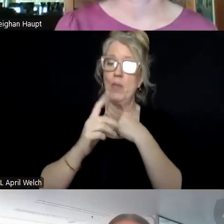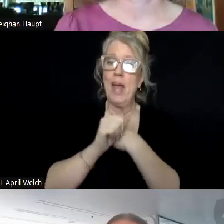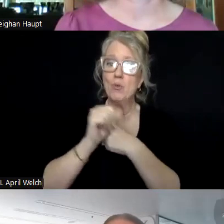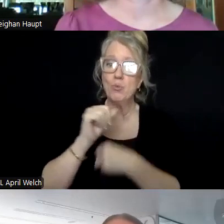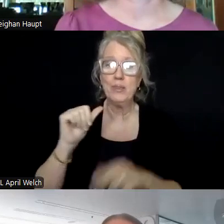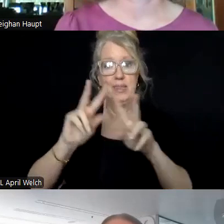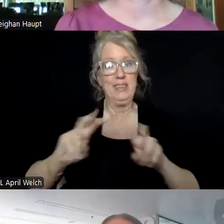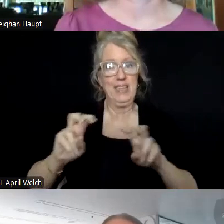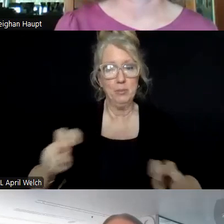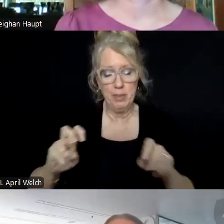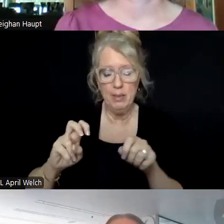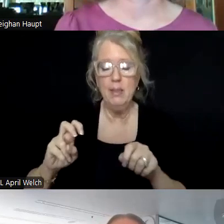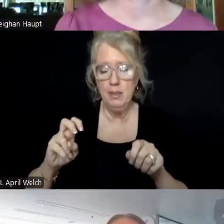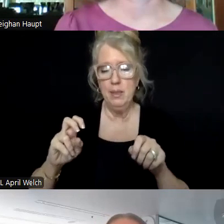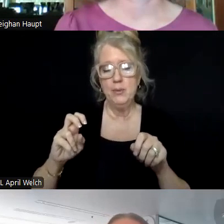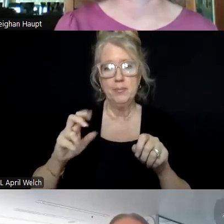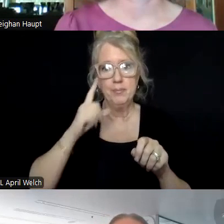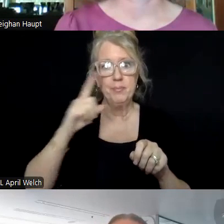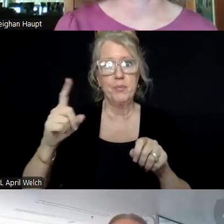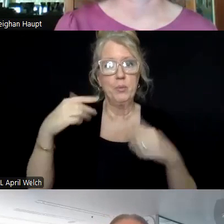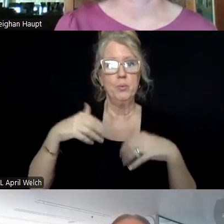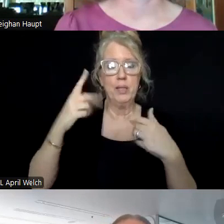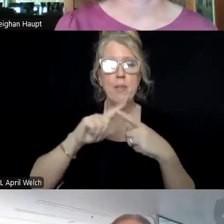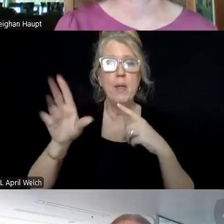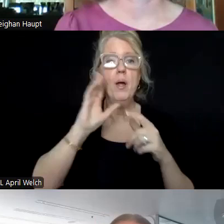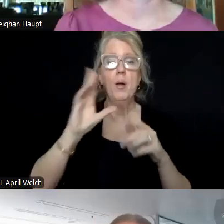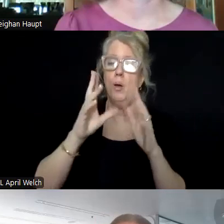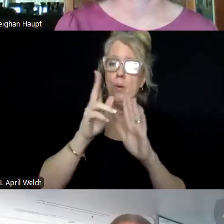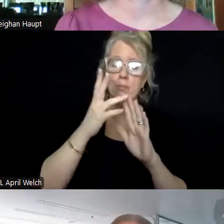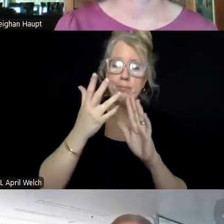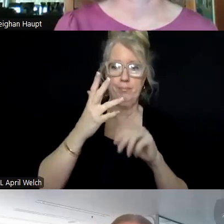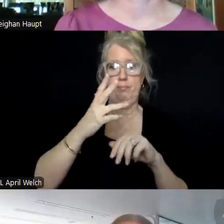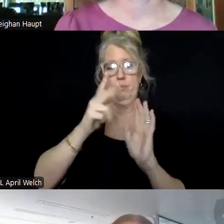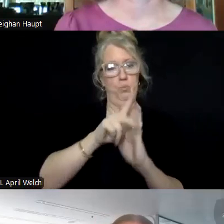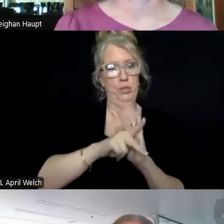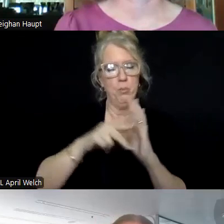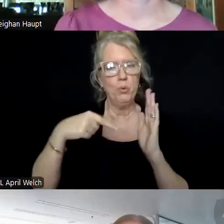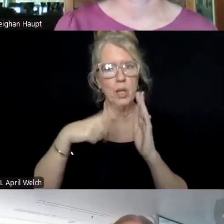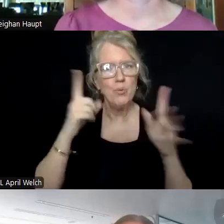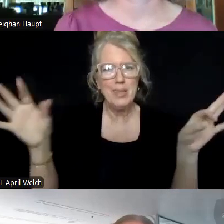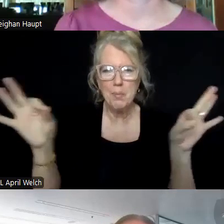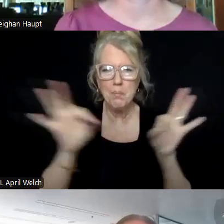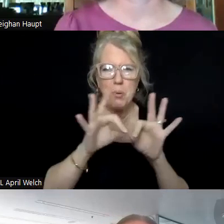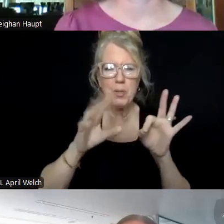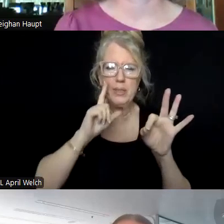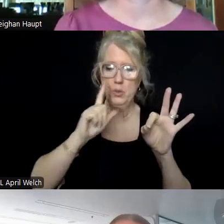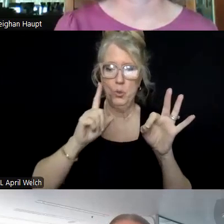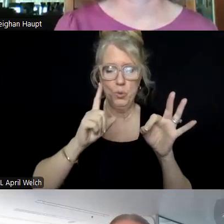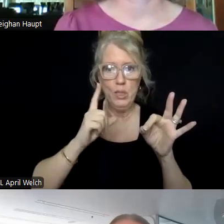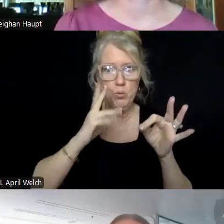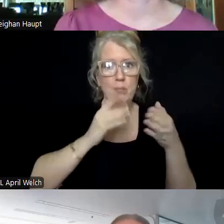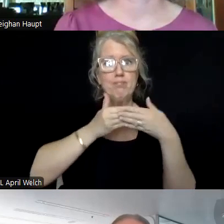assessment standards, the imminent risk principles, all of those, I think, are really important for us to hold near and dear to